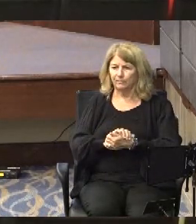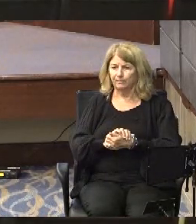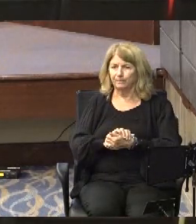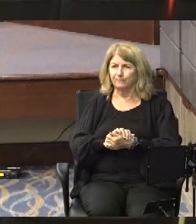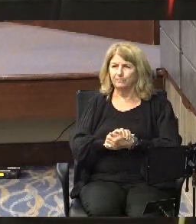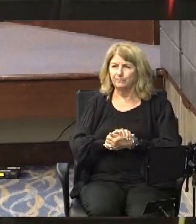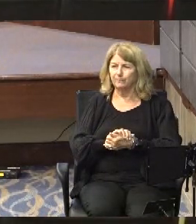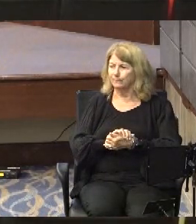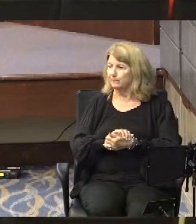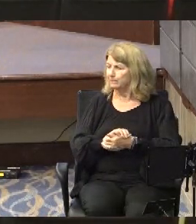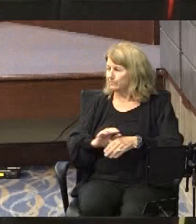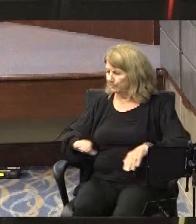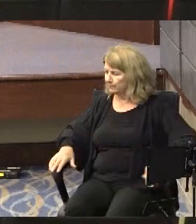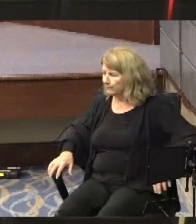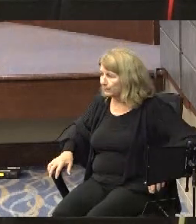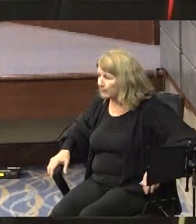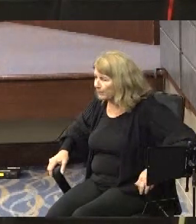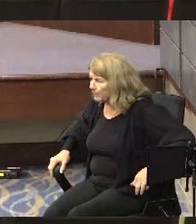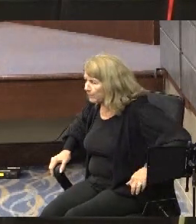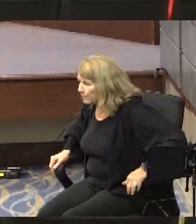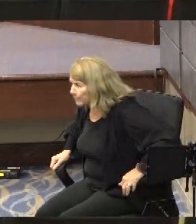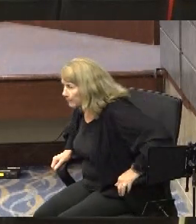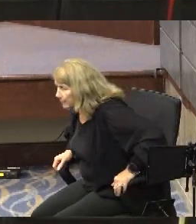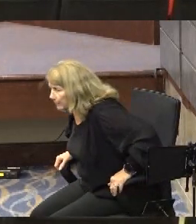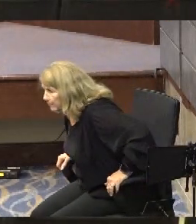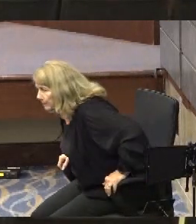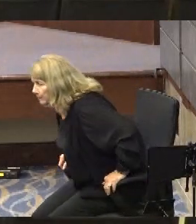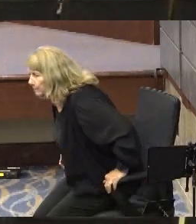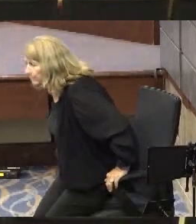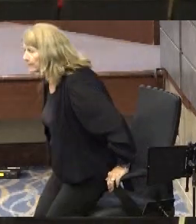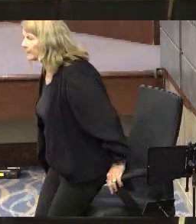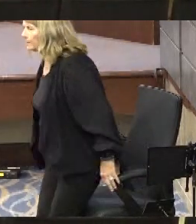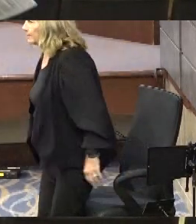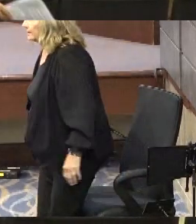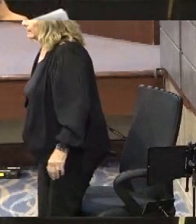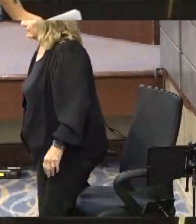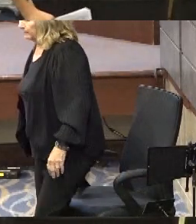have Daniela Sawyer, I think also in support of the applicant.